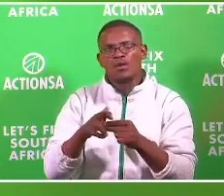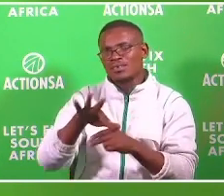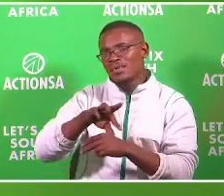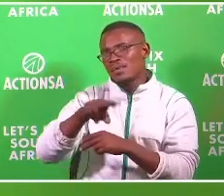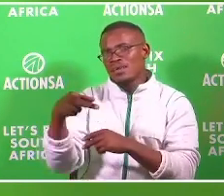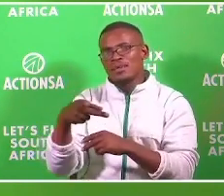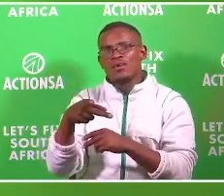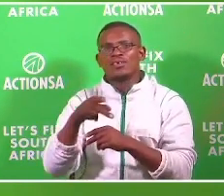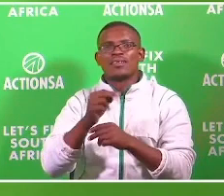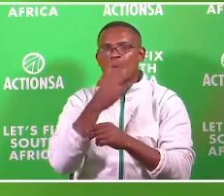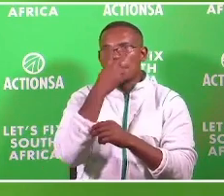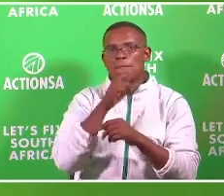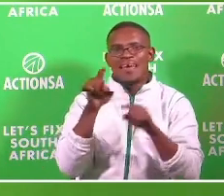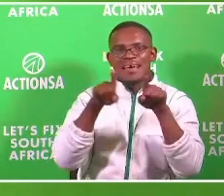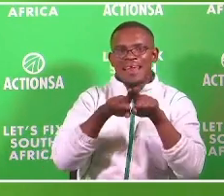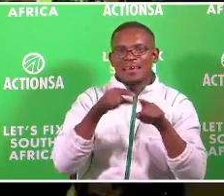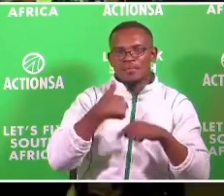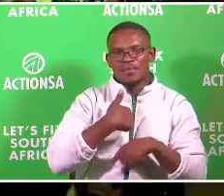me.